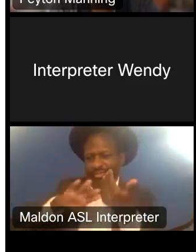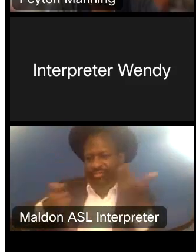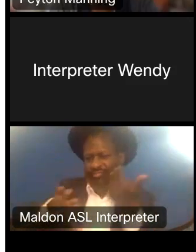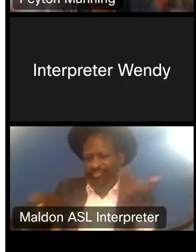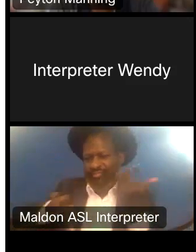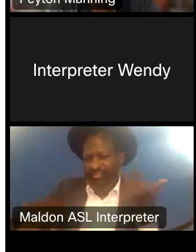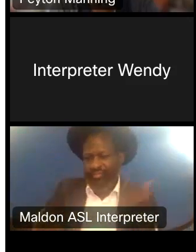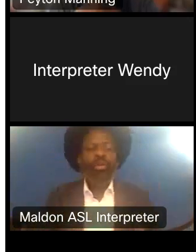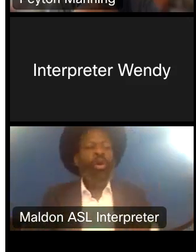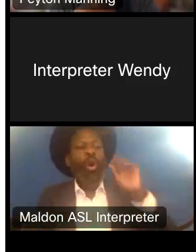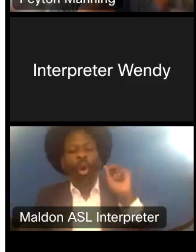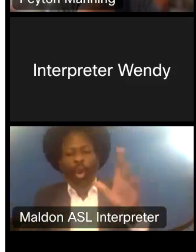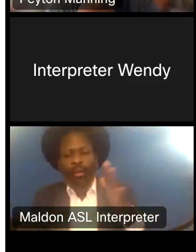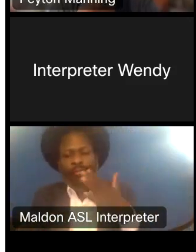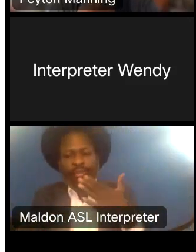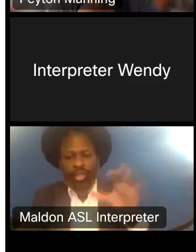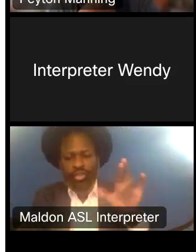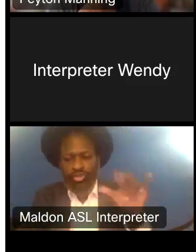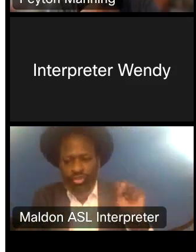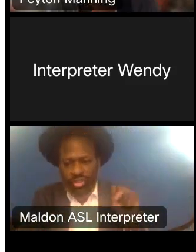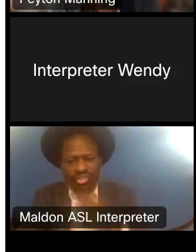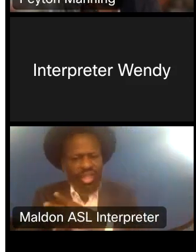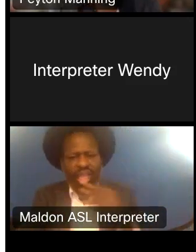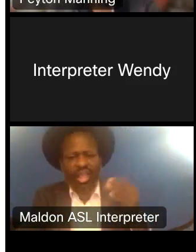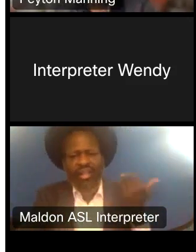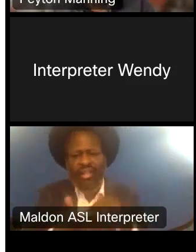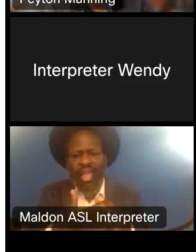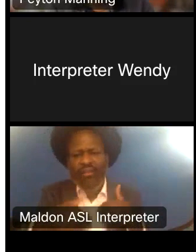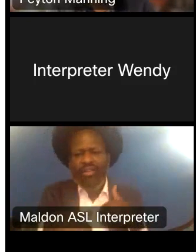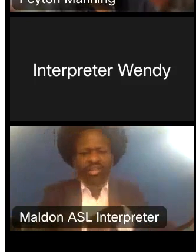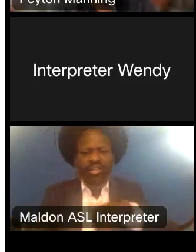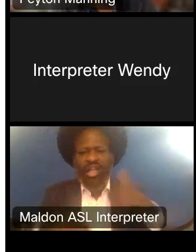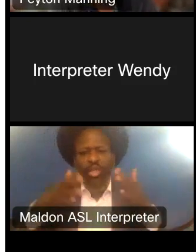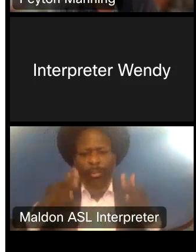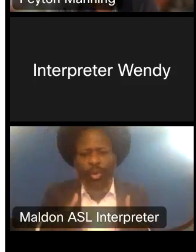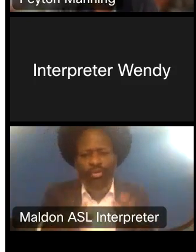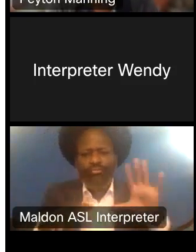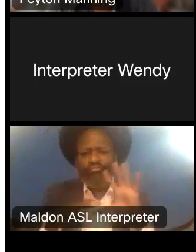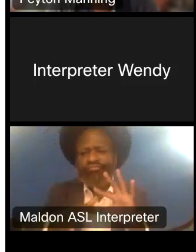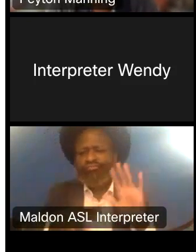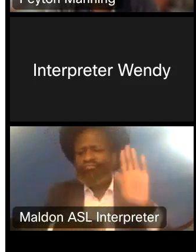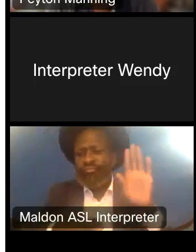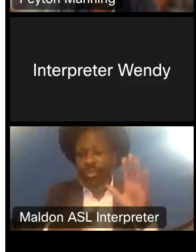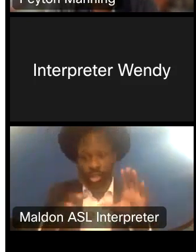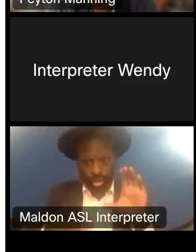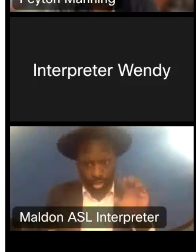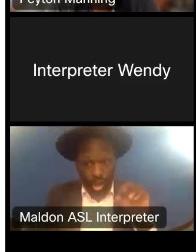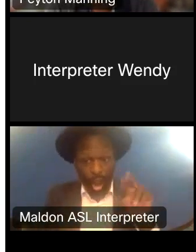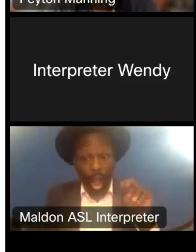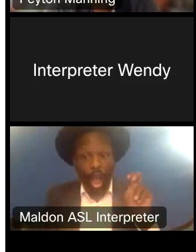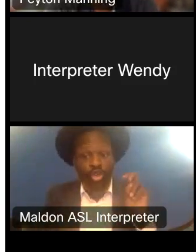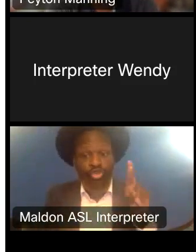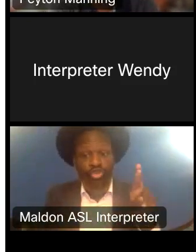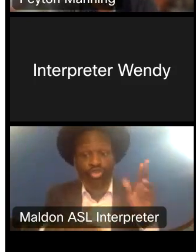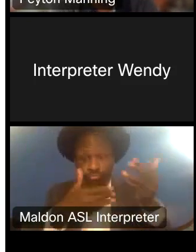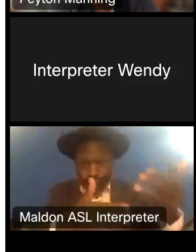Thank you, Chris. And again, I have another individual with their hand raised. So Connor, I'm going to go ahead and unmute you and you should be able to